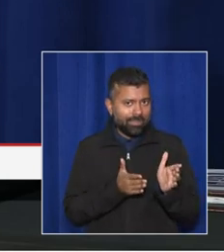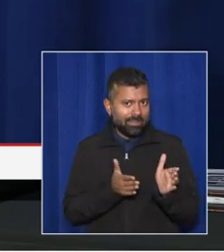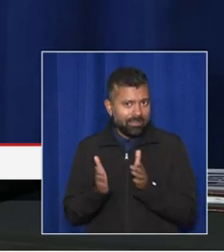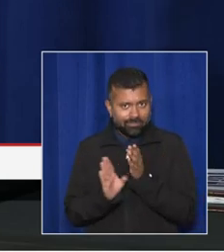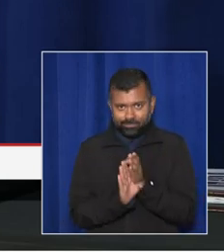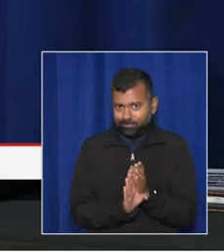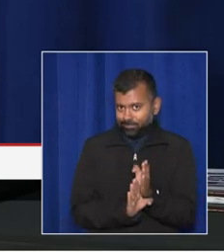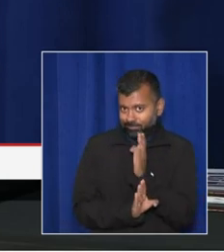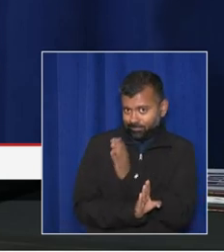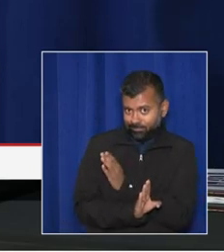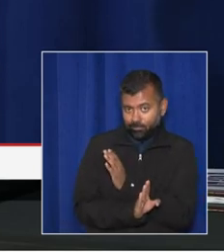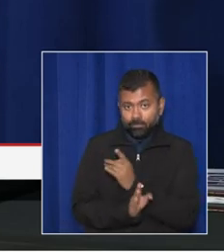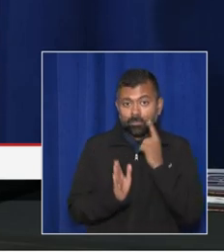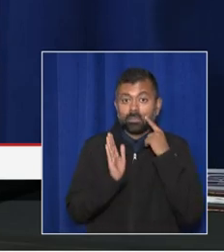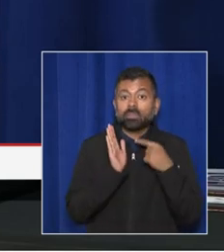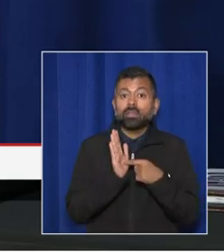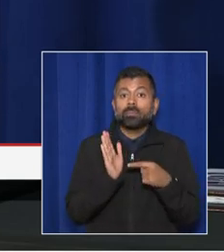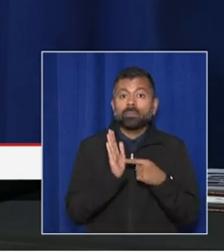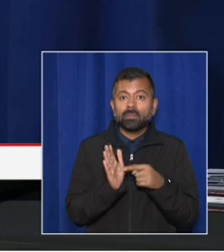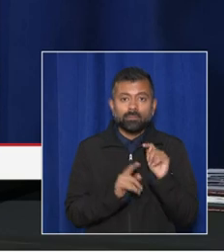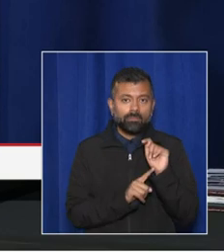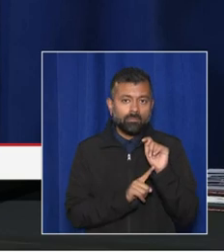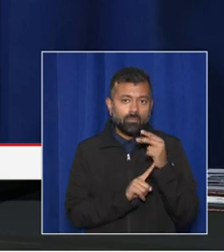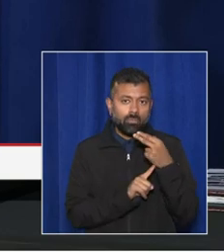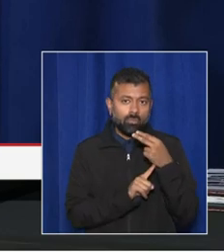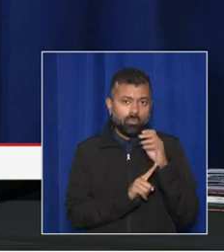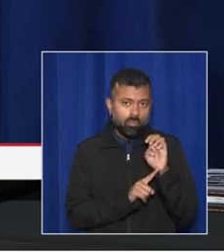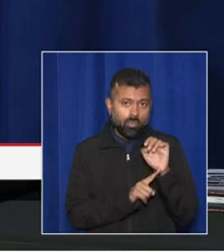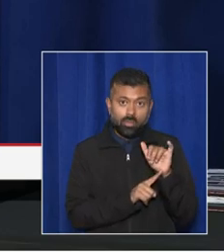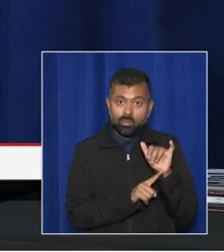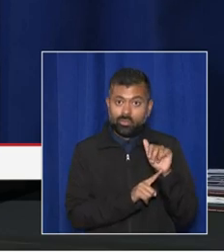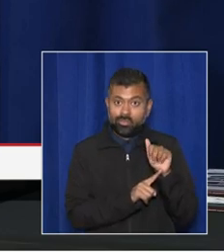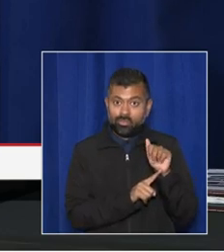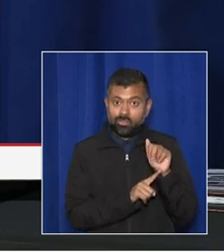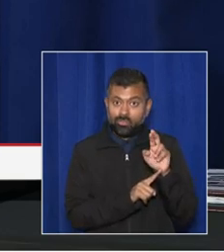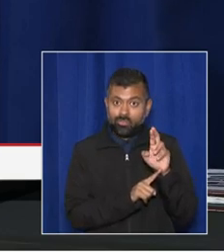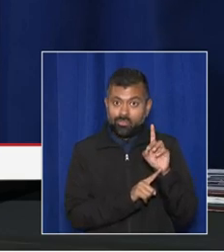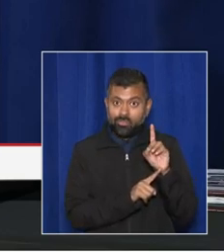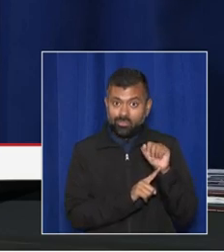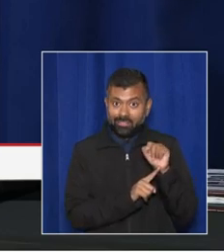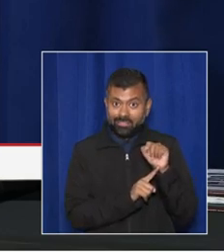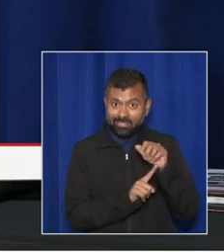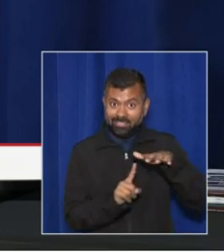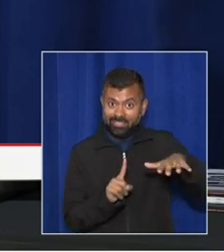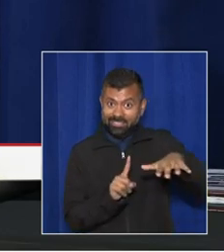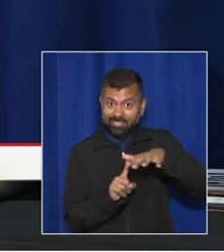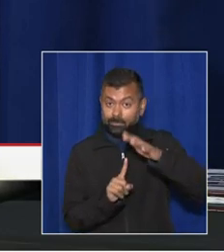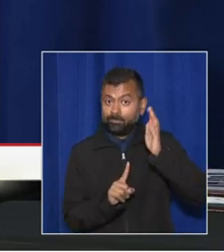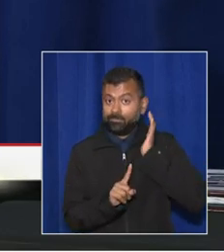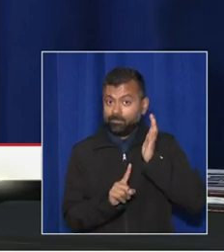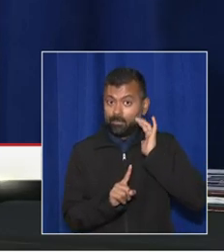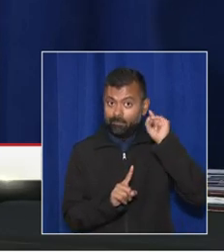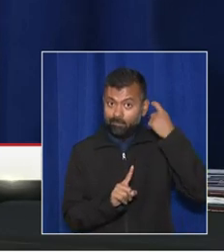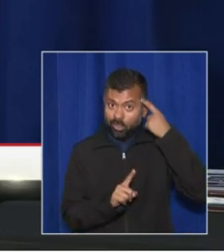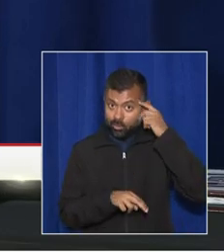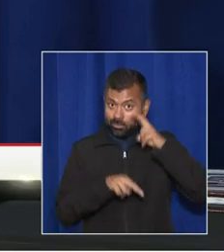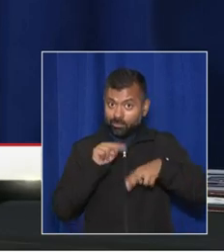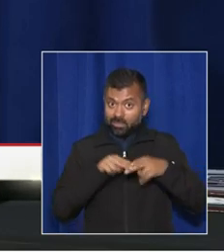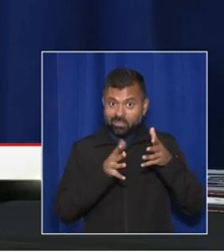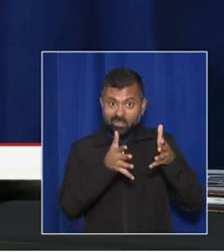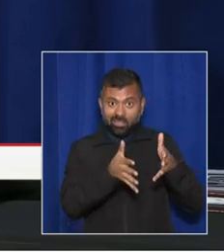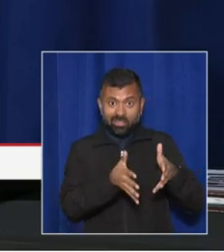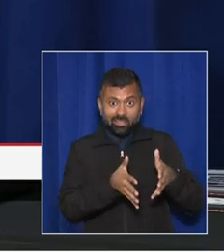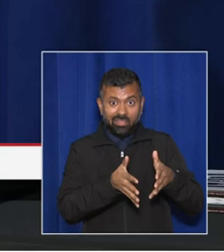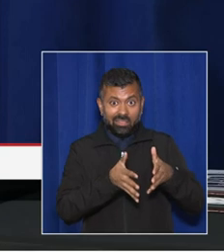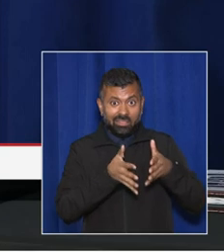major federal asset that's been converted over time, last 20 years, very highly income producing for the city.